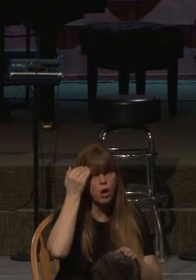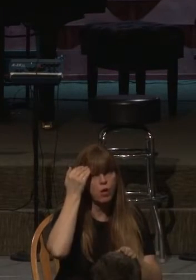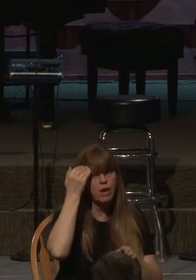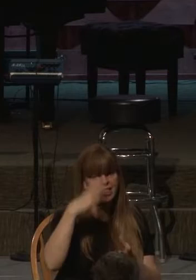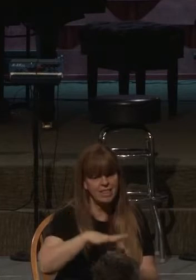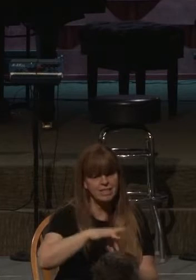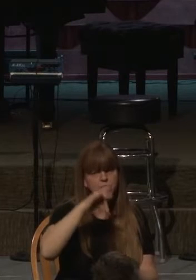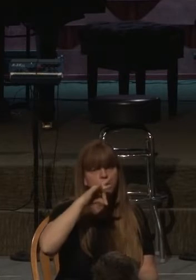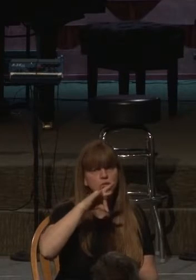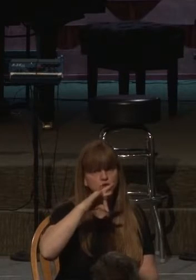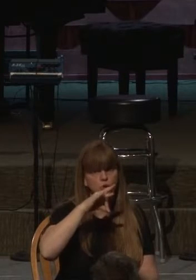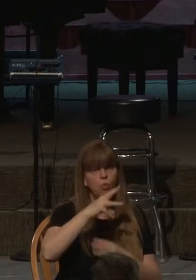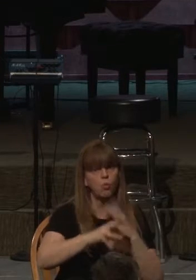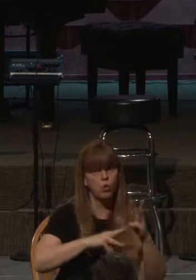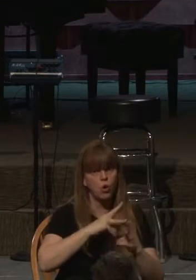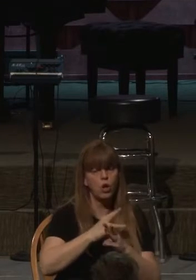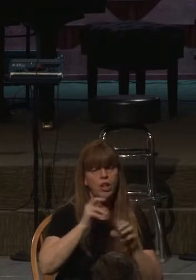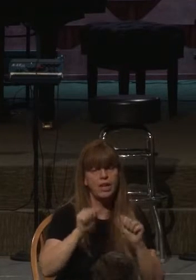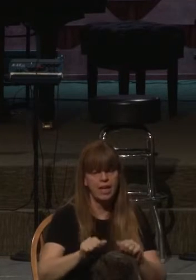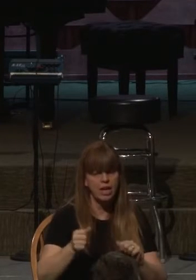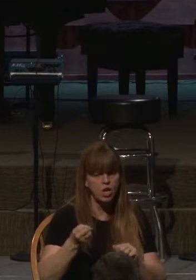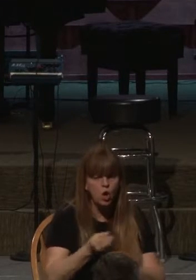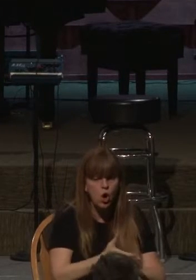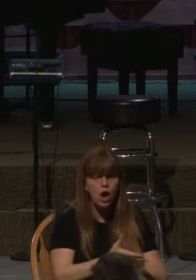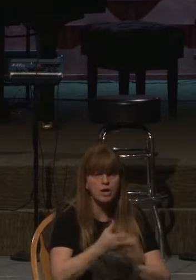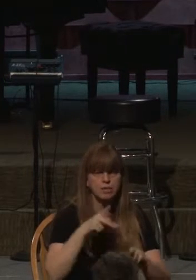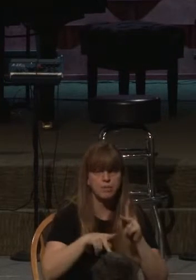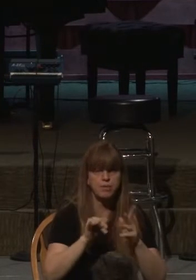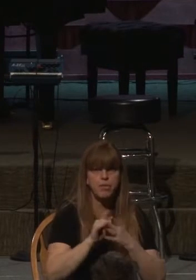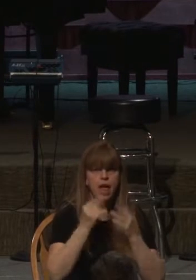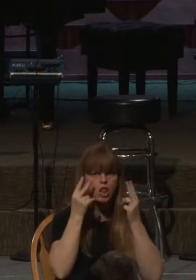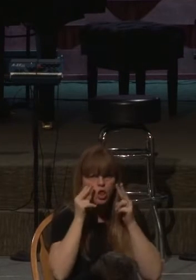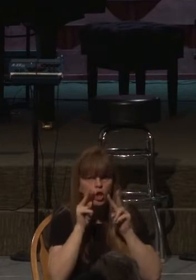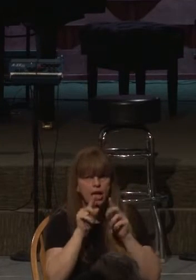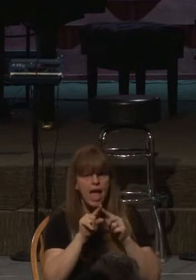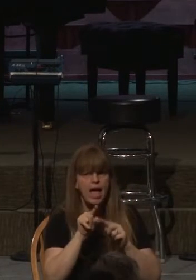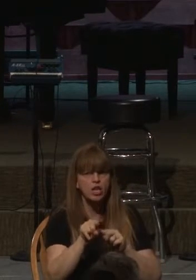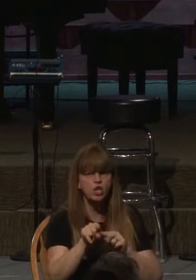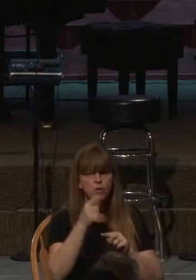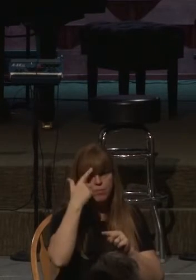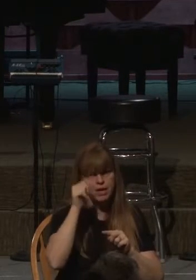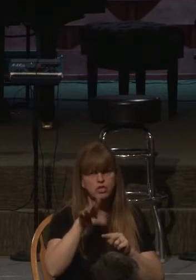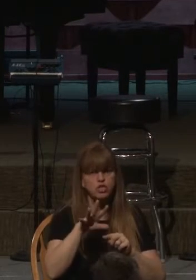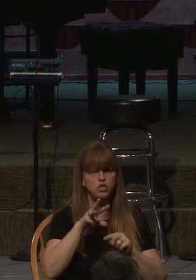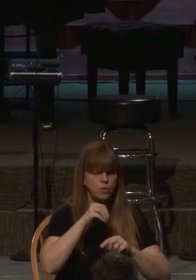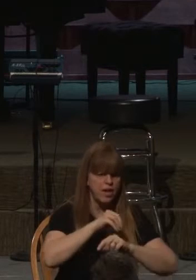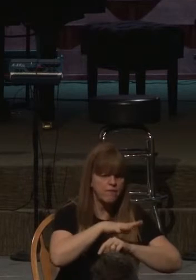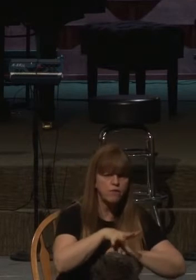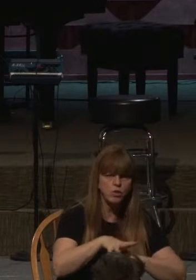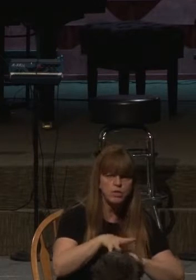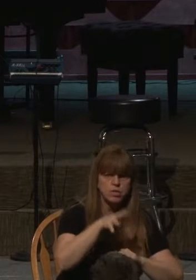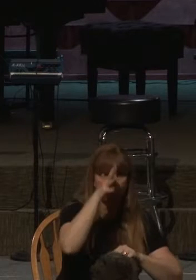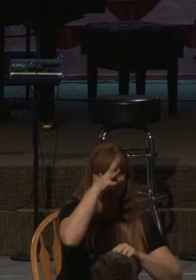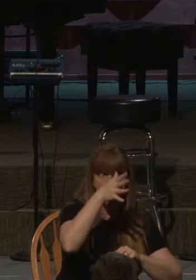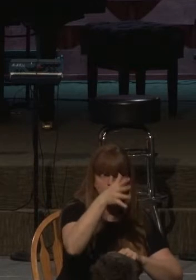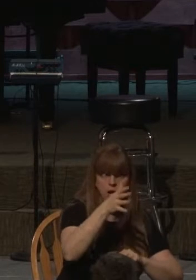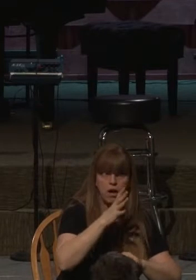spiritual realm can cause those who look to you because you're a person of influence, grandpa and grandma,